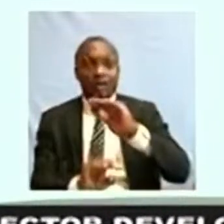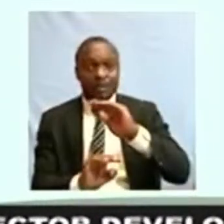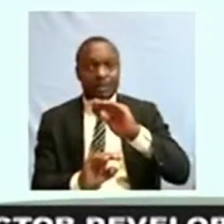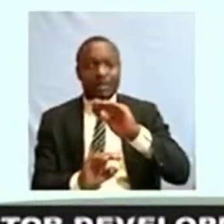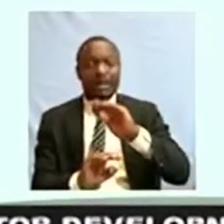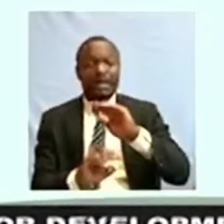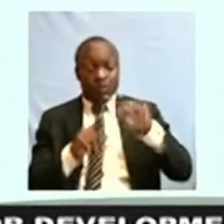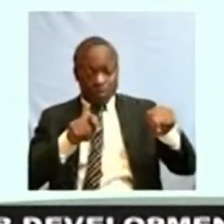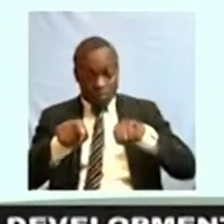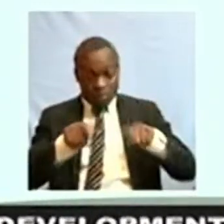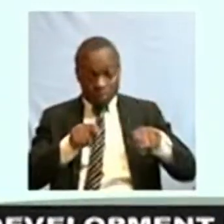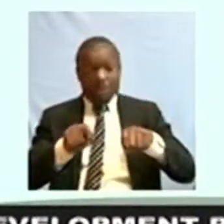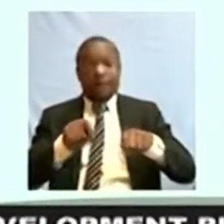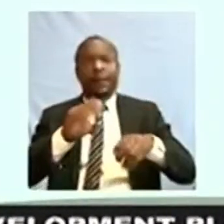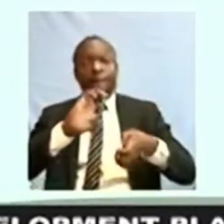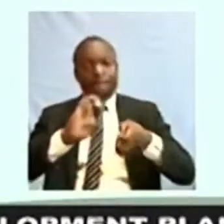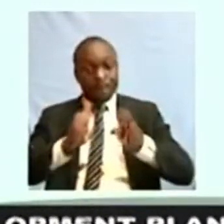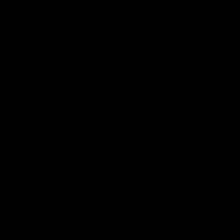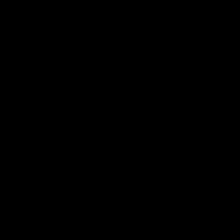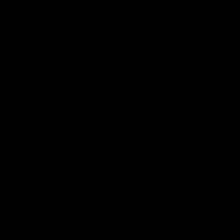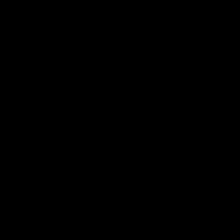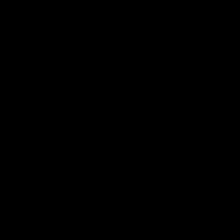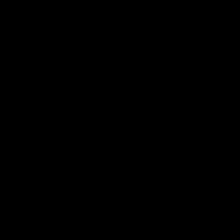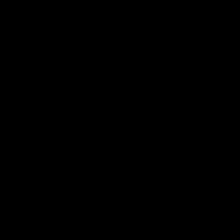is handling emergencies, and